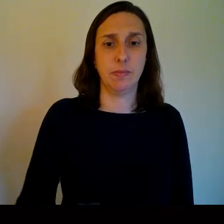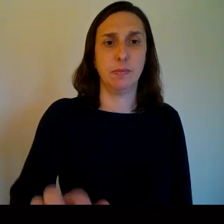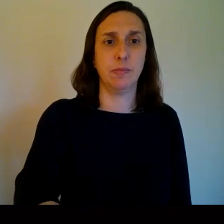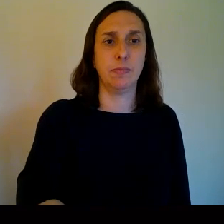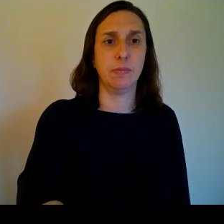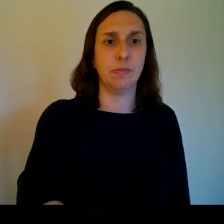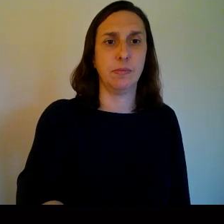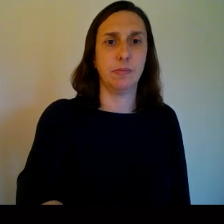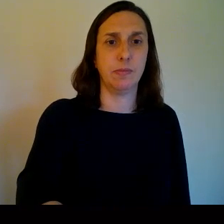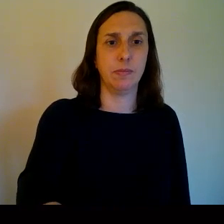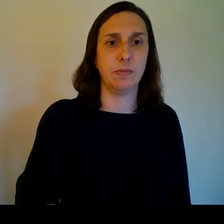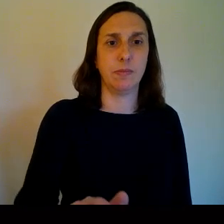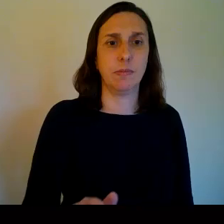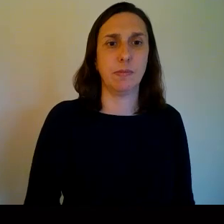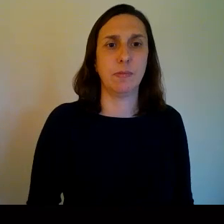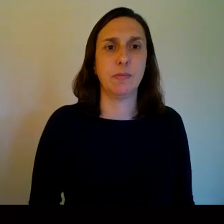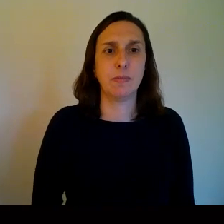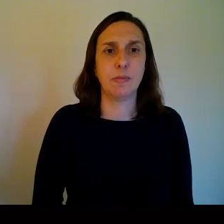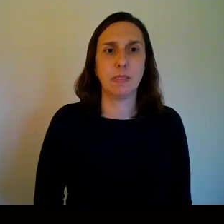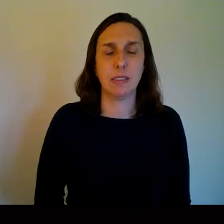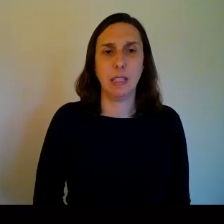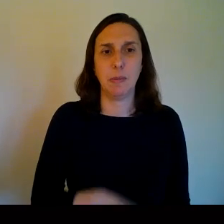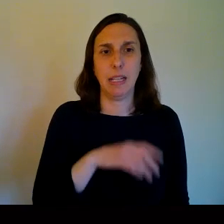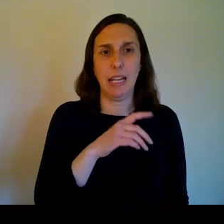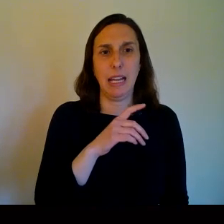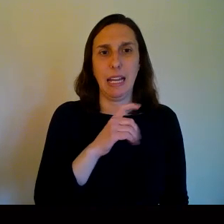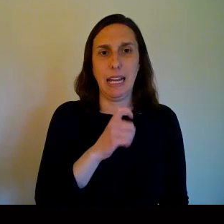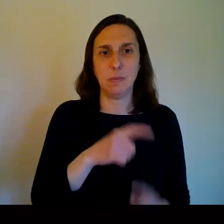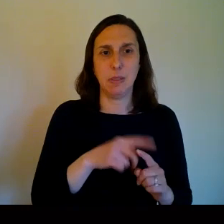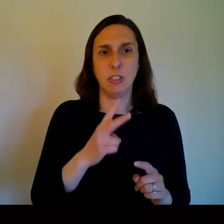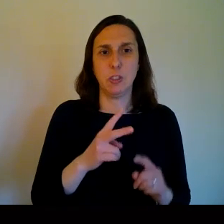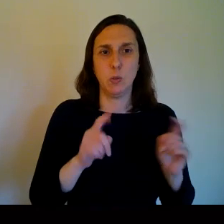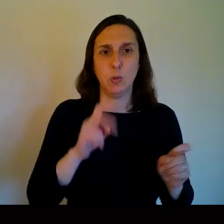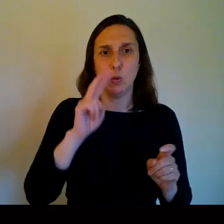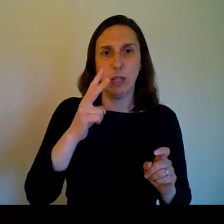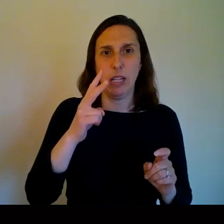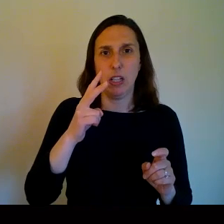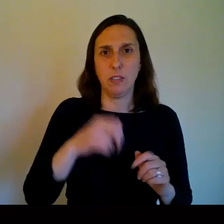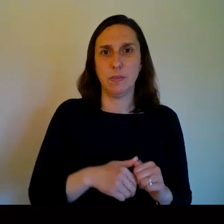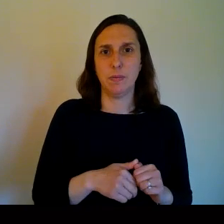x plus 2 squared times x plus 2 because I've got to do my